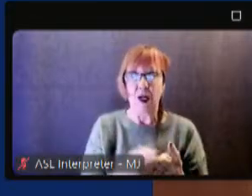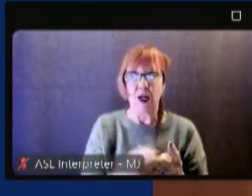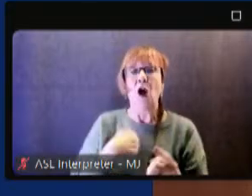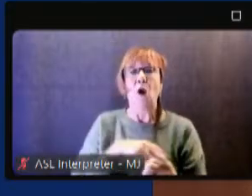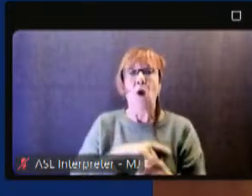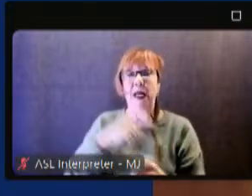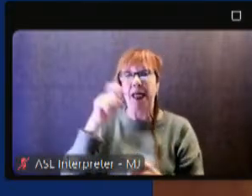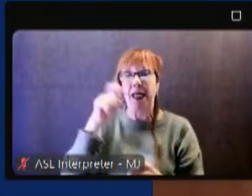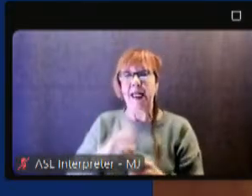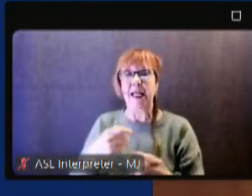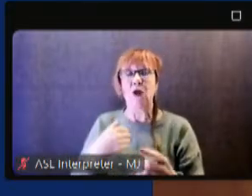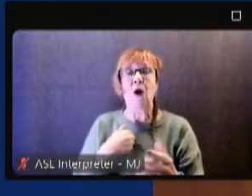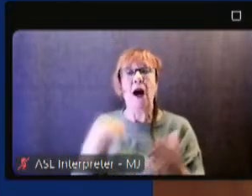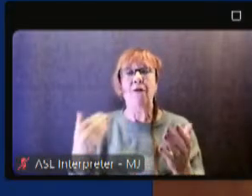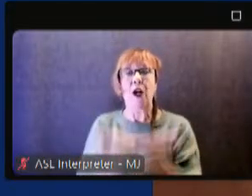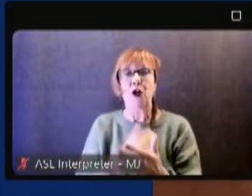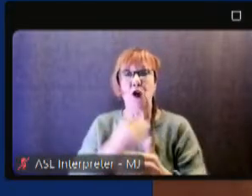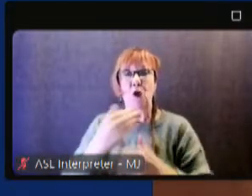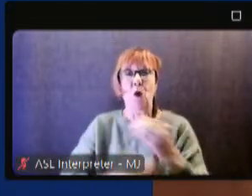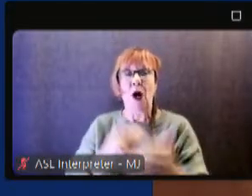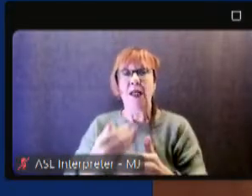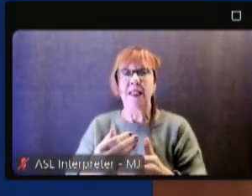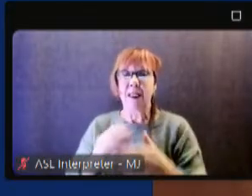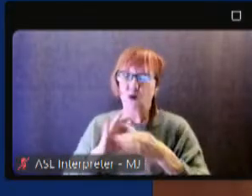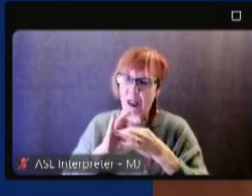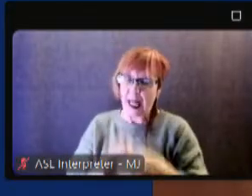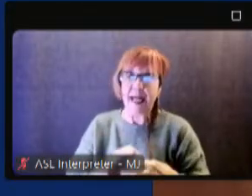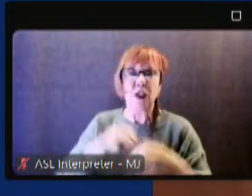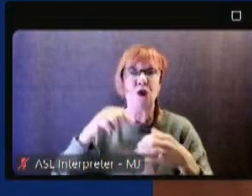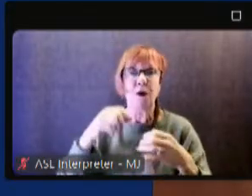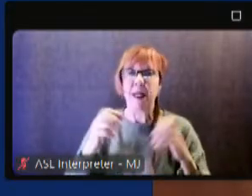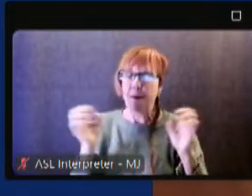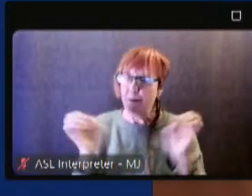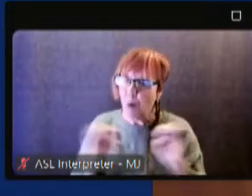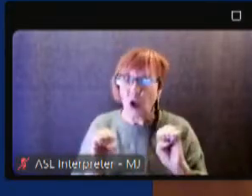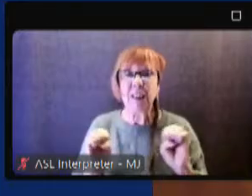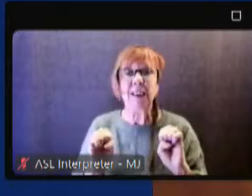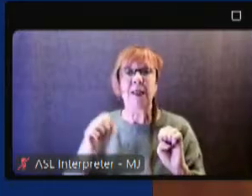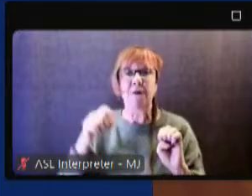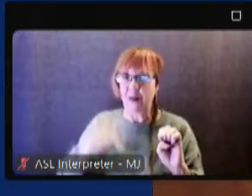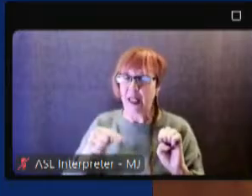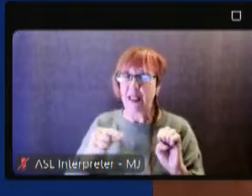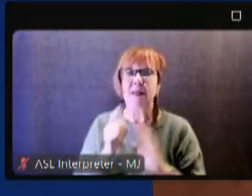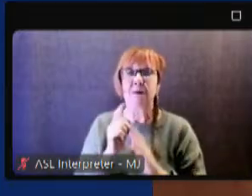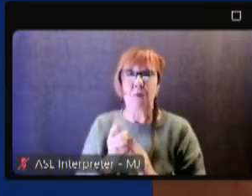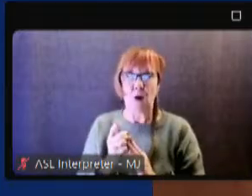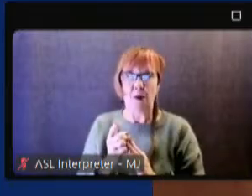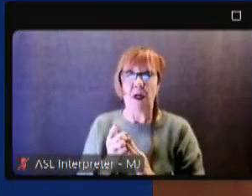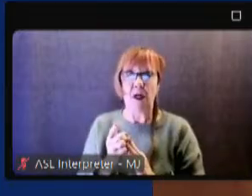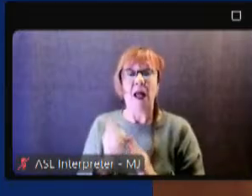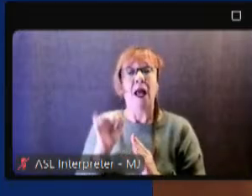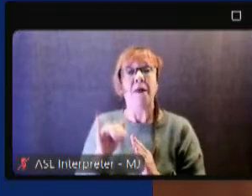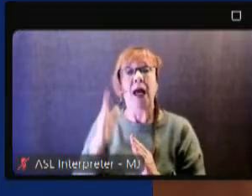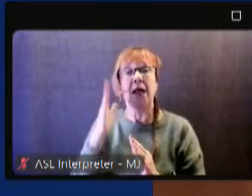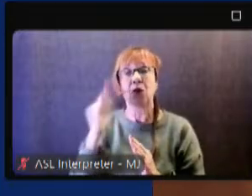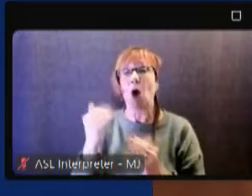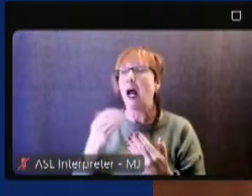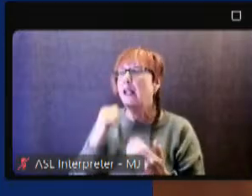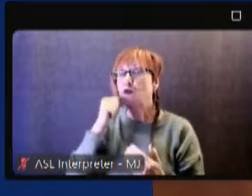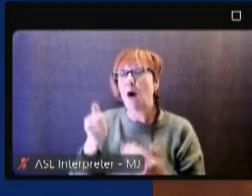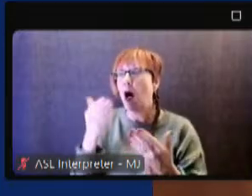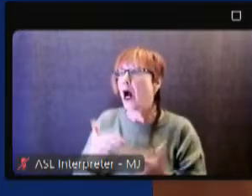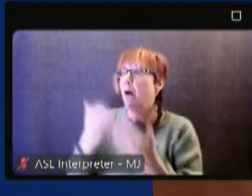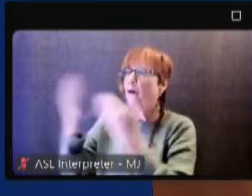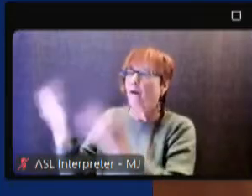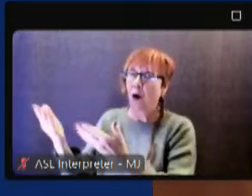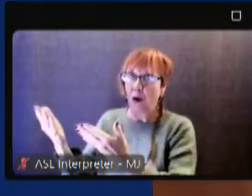this moment. That's why I've introduced a motion, which the board will vote on tomorrow, To help further streamline the rebuilding process,